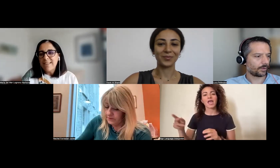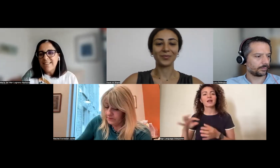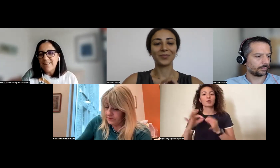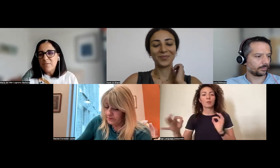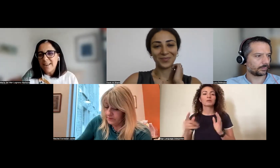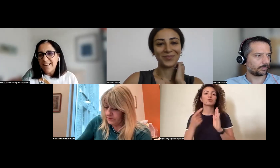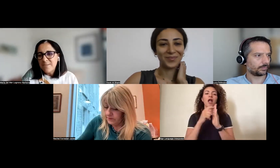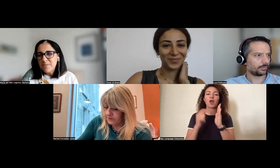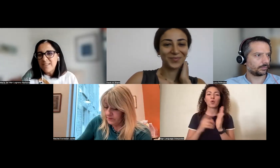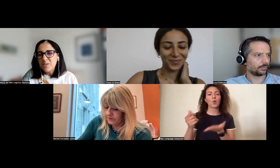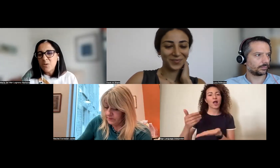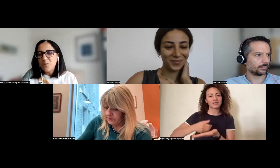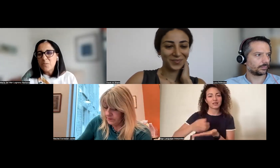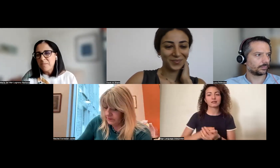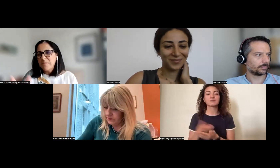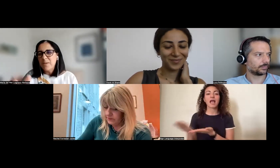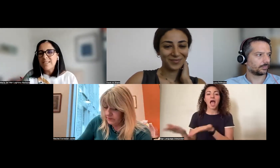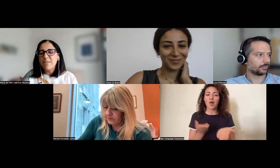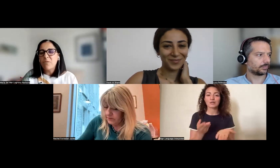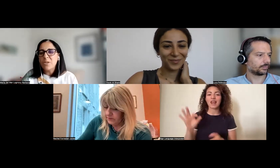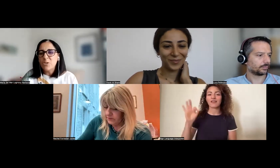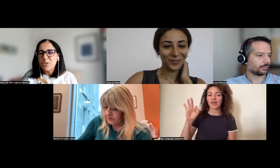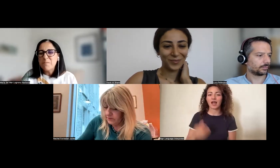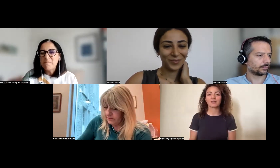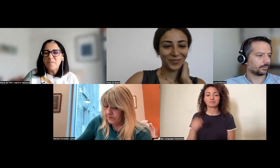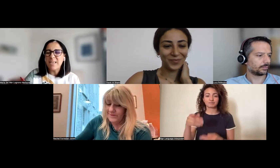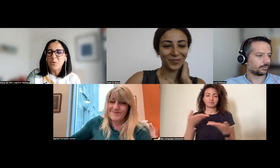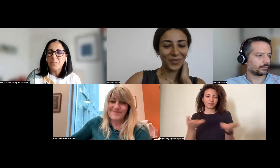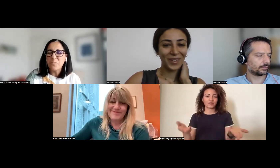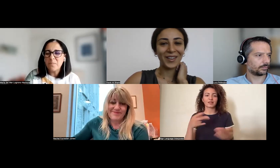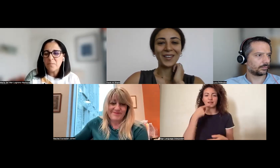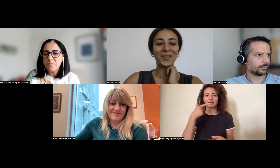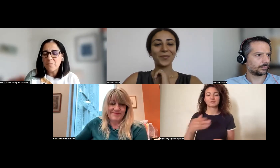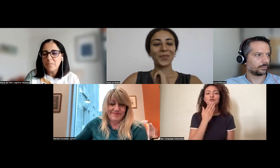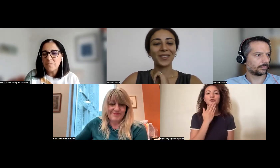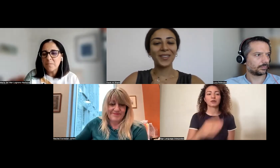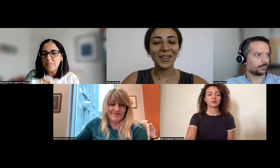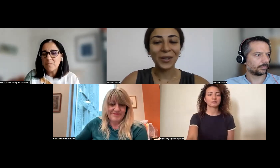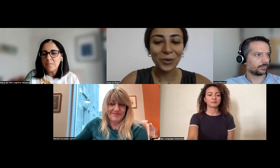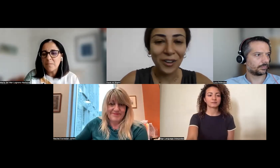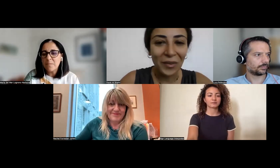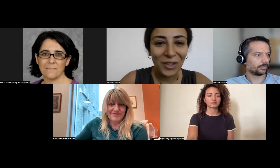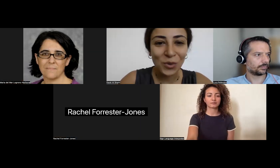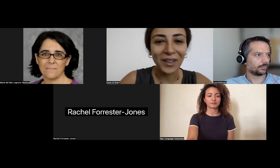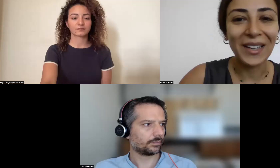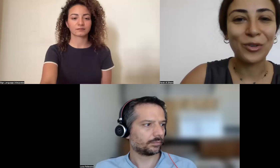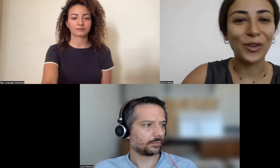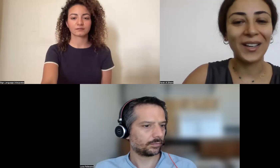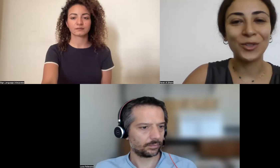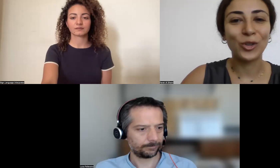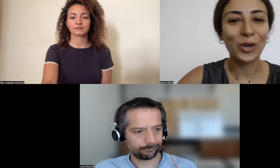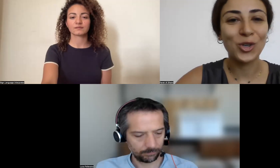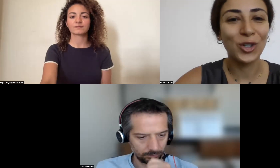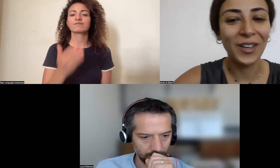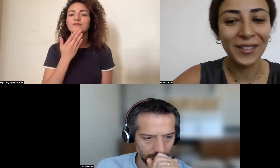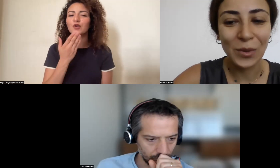welcome Farah. So please, the floor is yours. Thank you. Thank you very much, Maria, for the